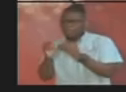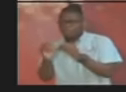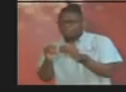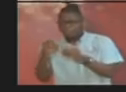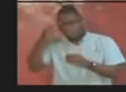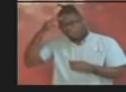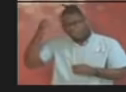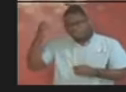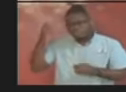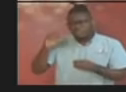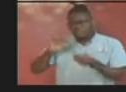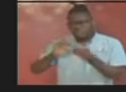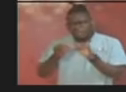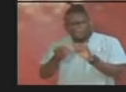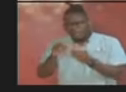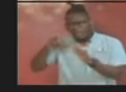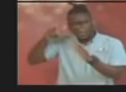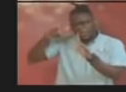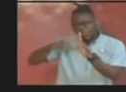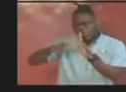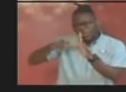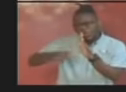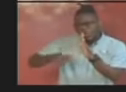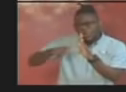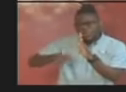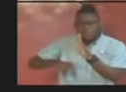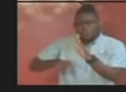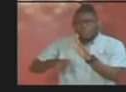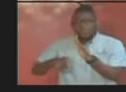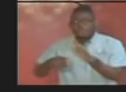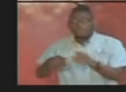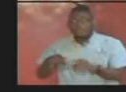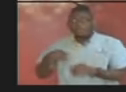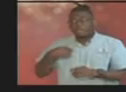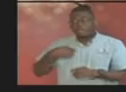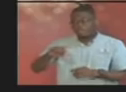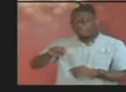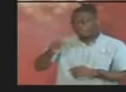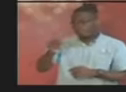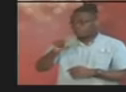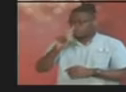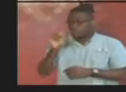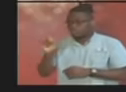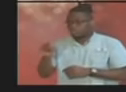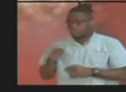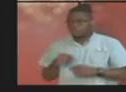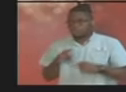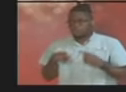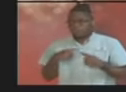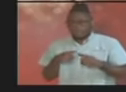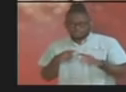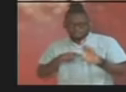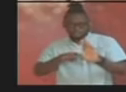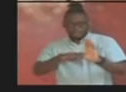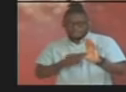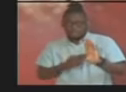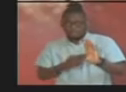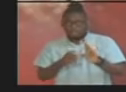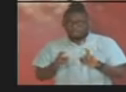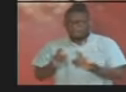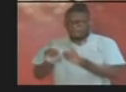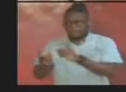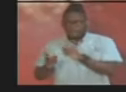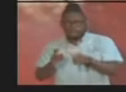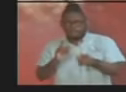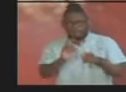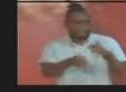second question, maybe Dr. Hines. Dr. Hines, when we start to give out the vaccines, do you have an idea of the rate per day? I mean, how